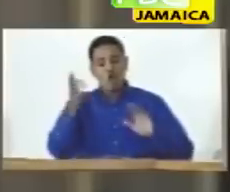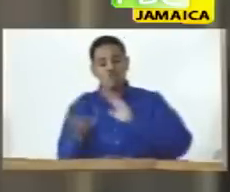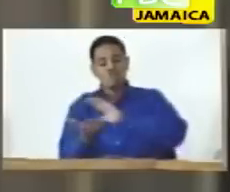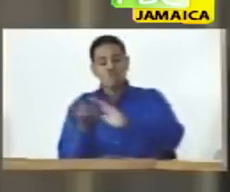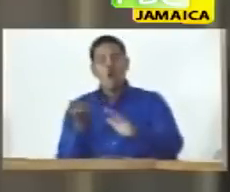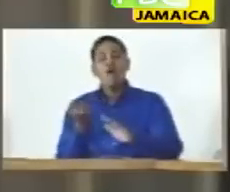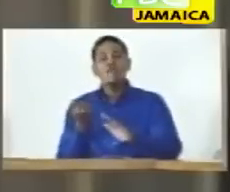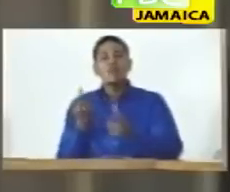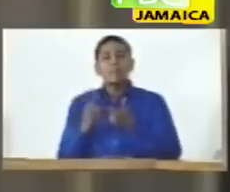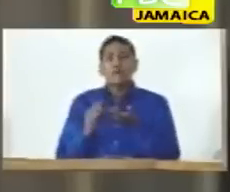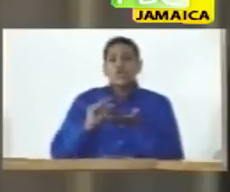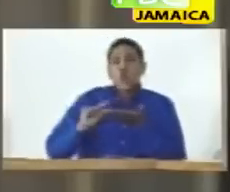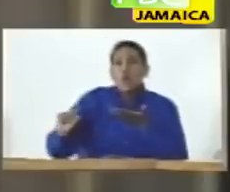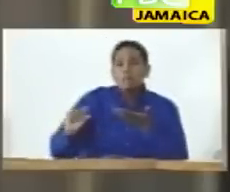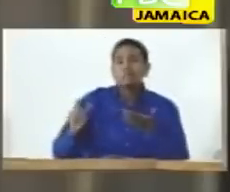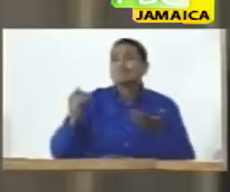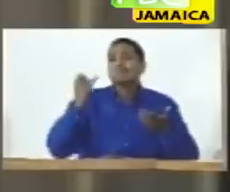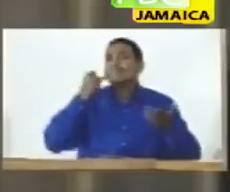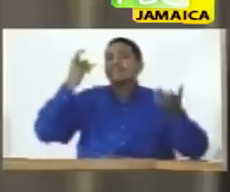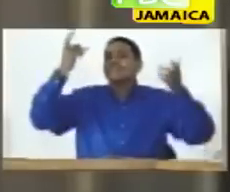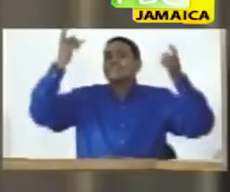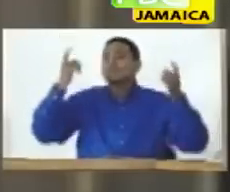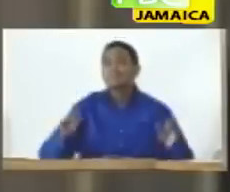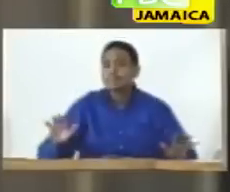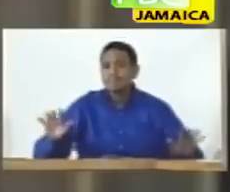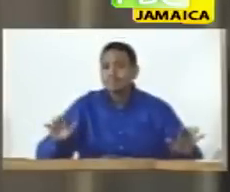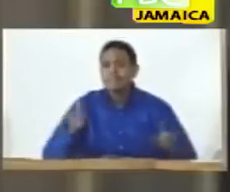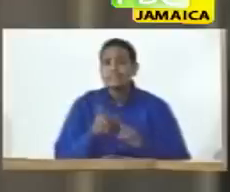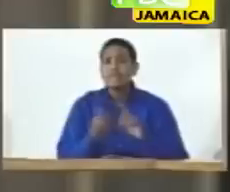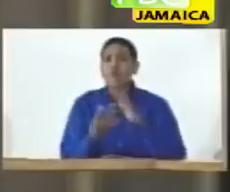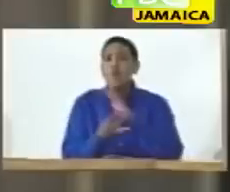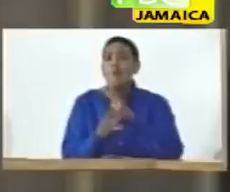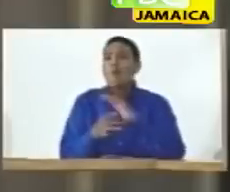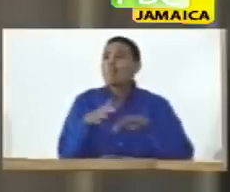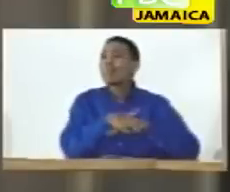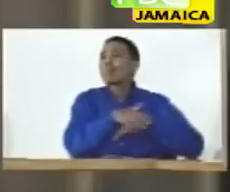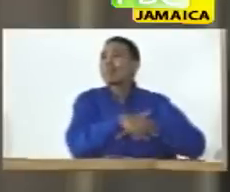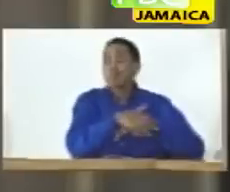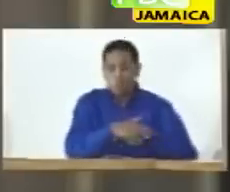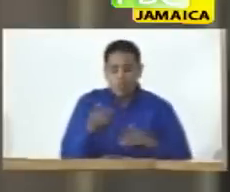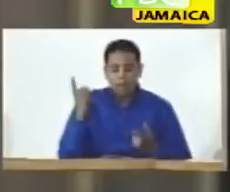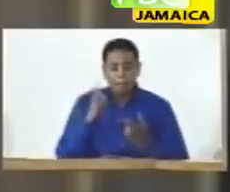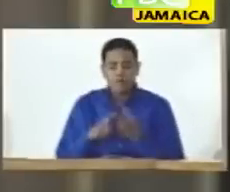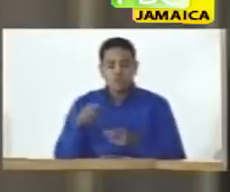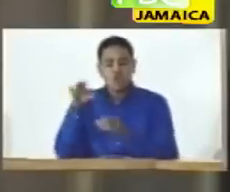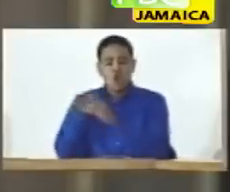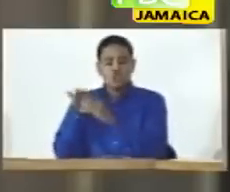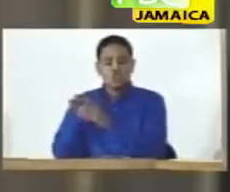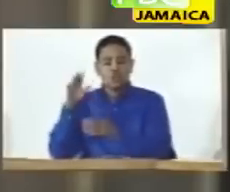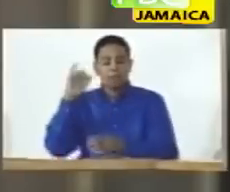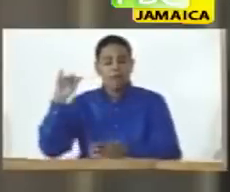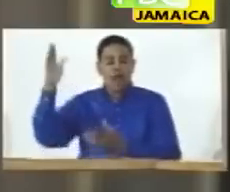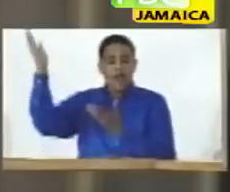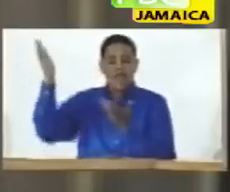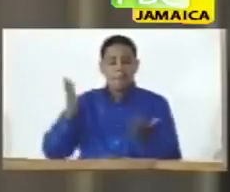and compensation in the event of an oil spill and contribution by importers of